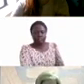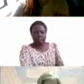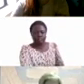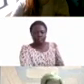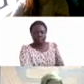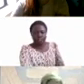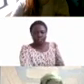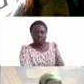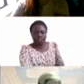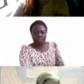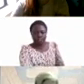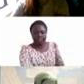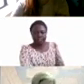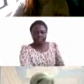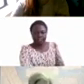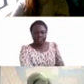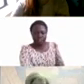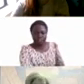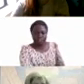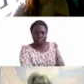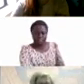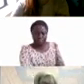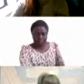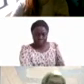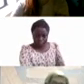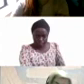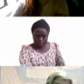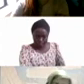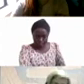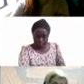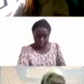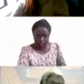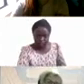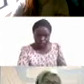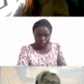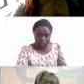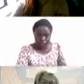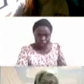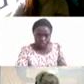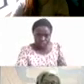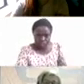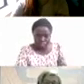And they can't defend themselves because they have to accept everything that the man tells them to do.